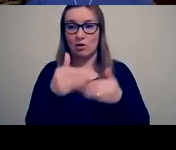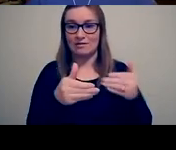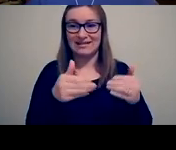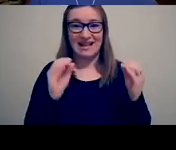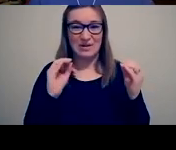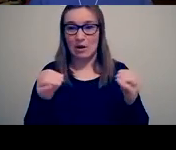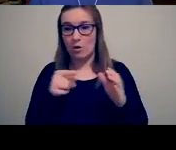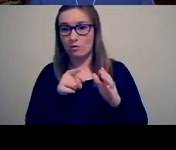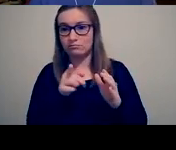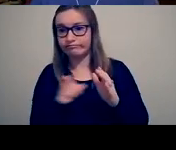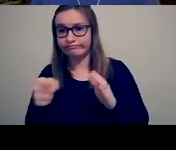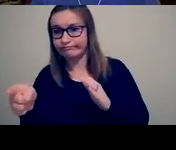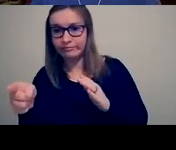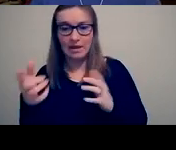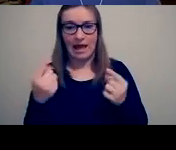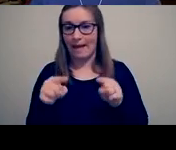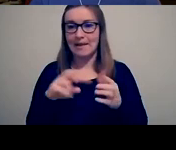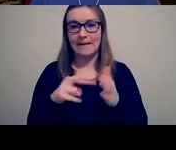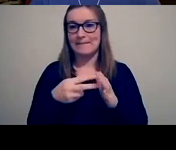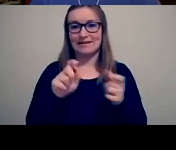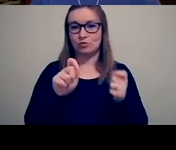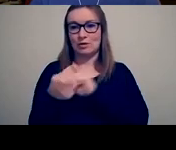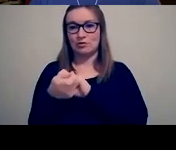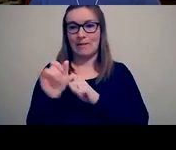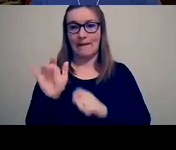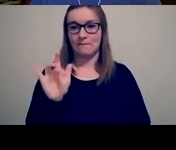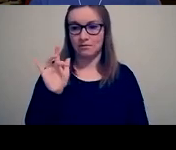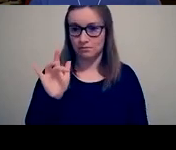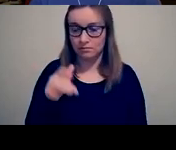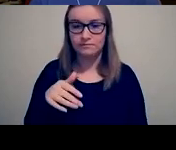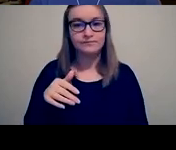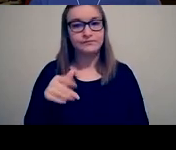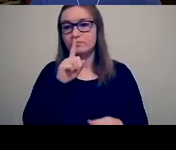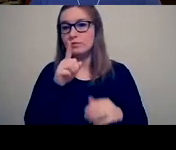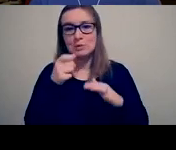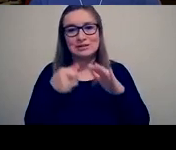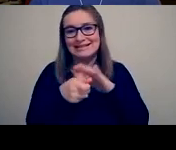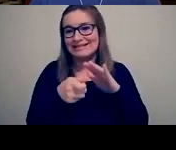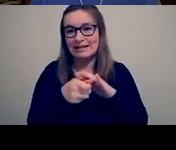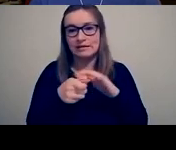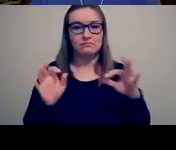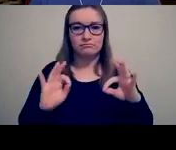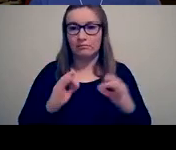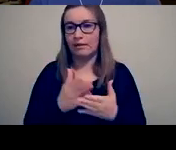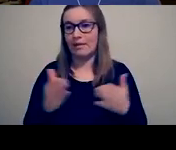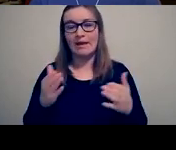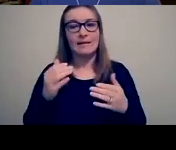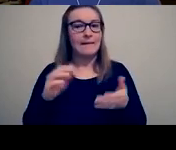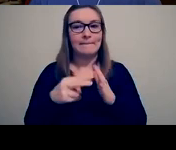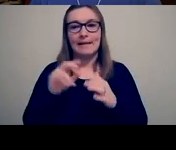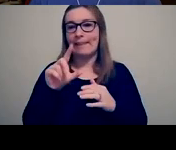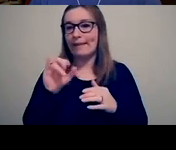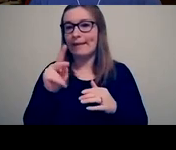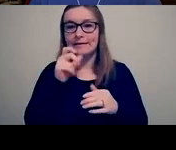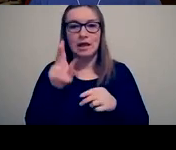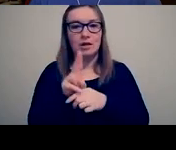here, then you switch it up with a button. So it's a subtle semantic thing. And you know what? Links have not been used correctly for a long time